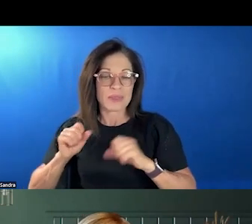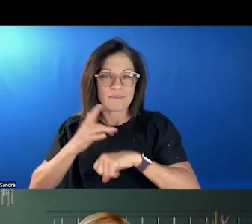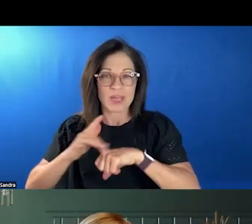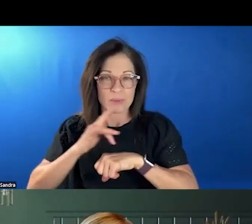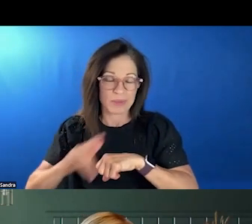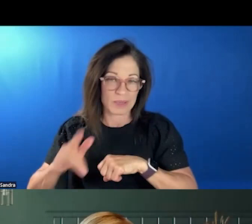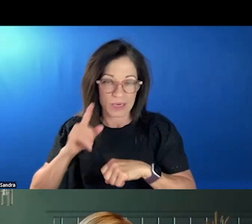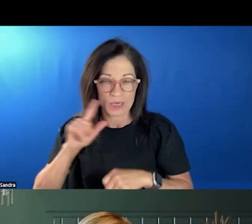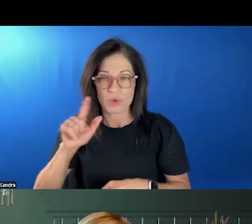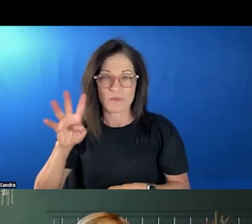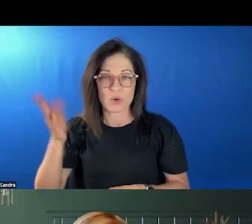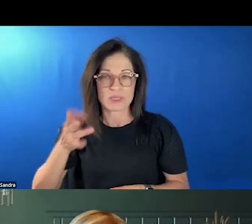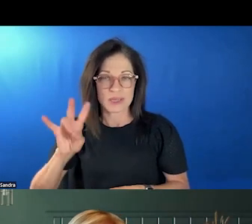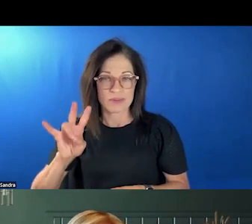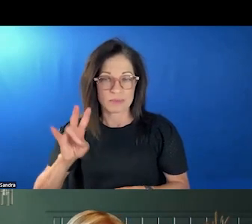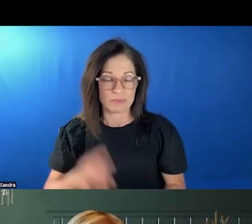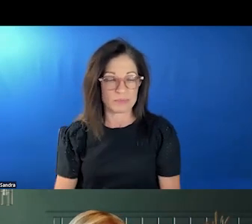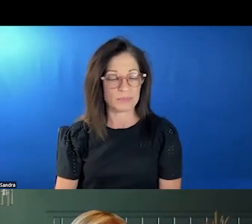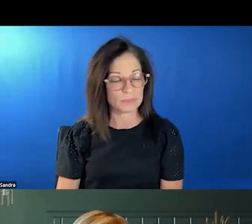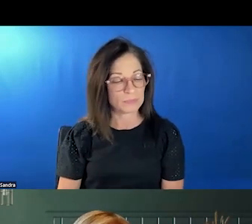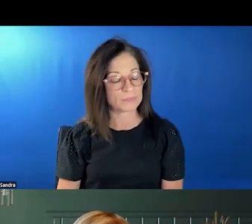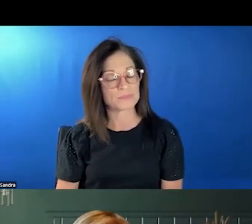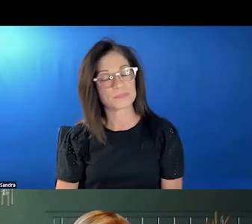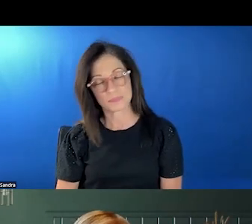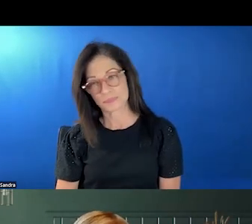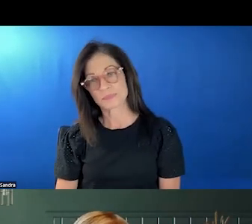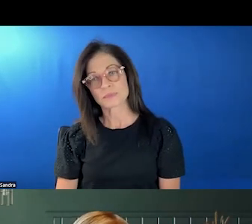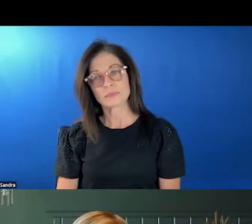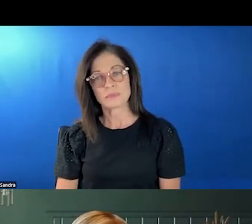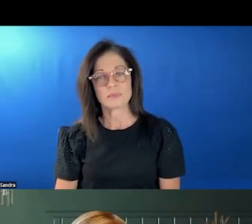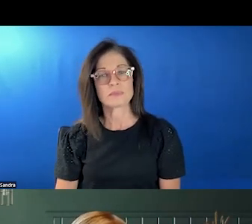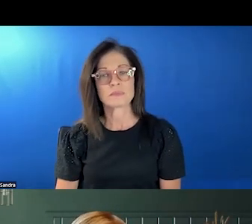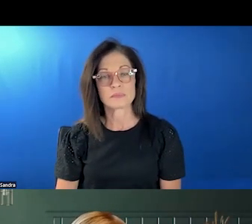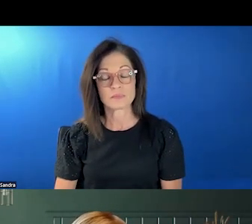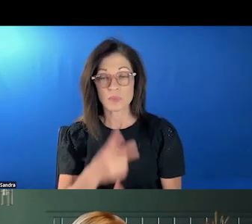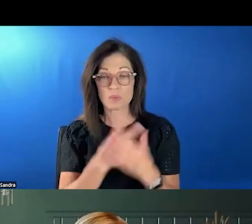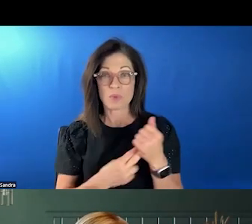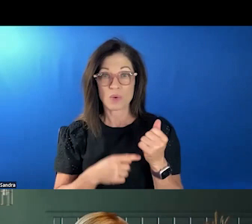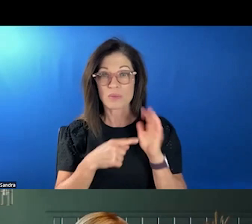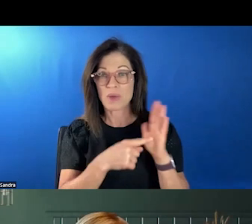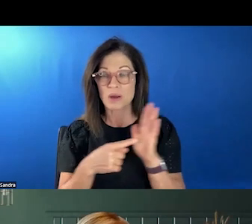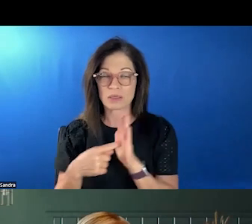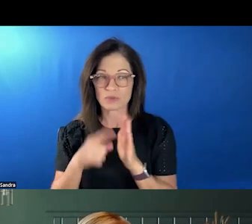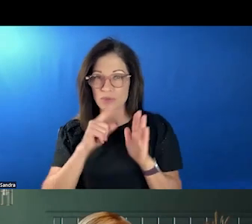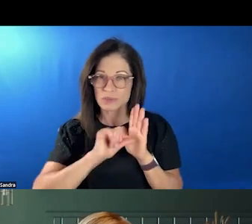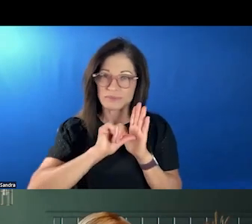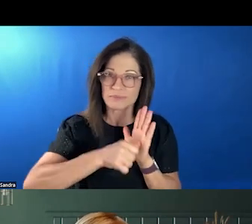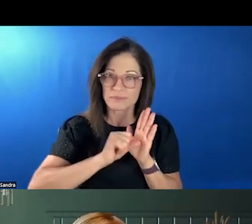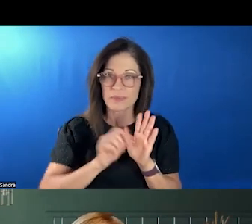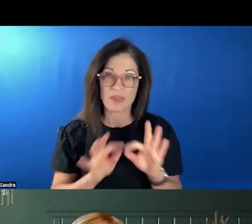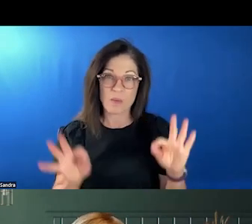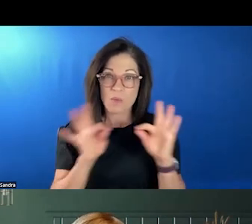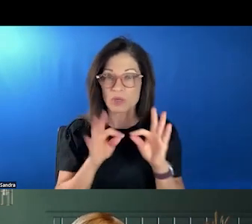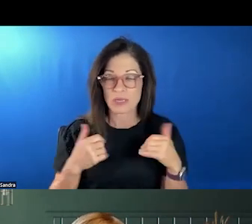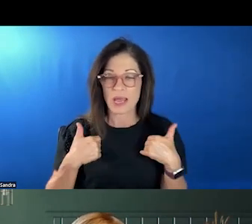24/7. In addition, both really point out the incredible importance of having persons